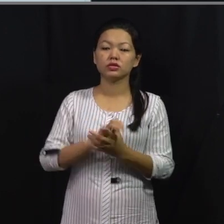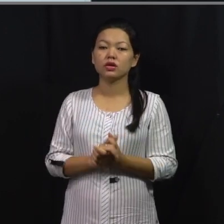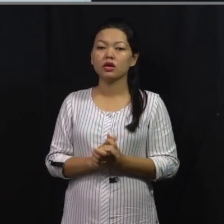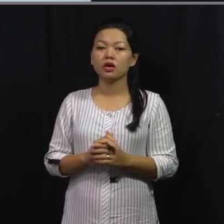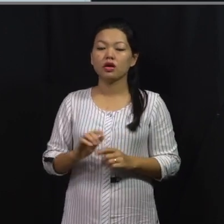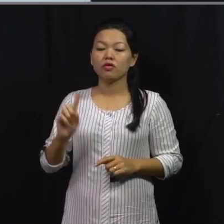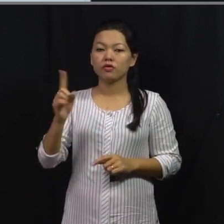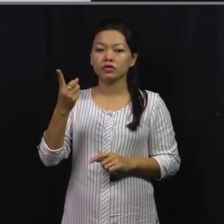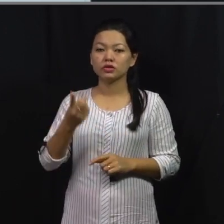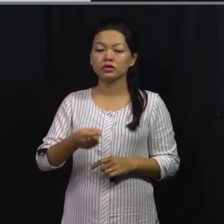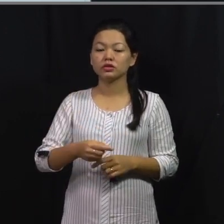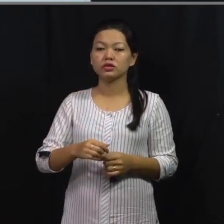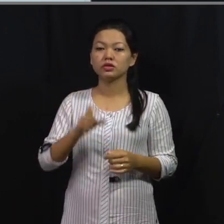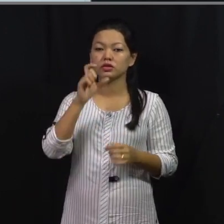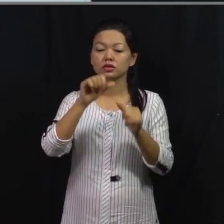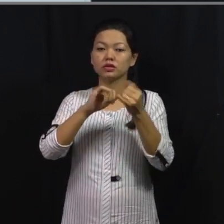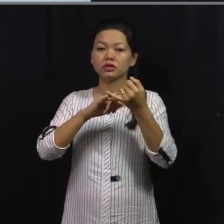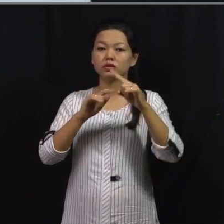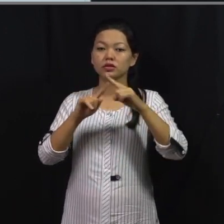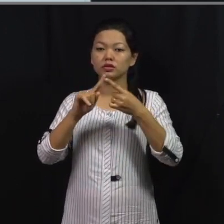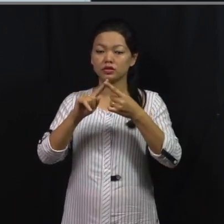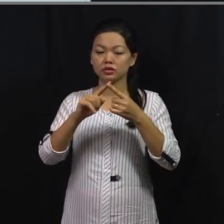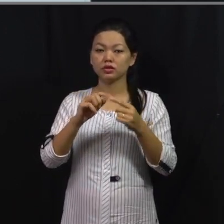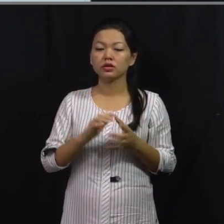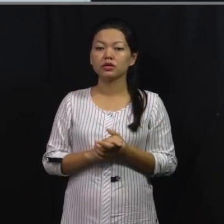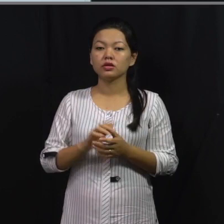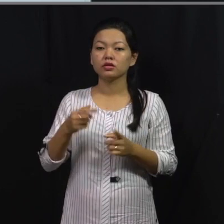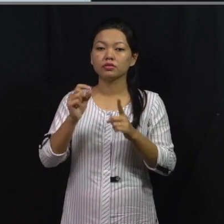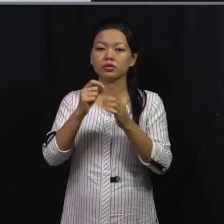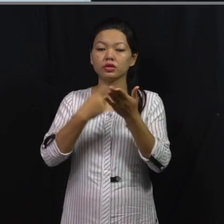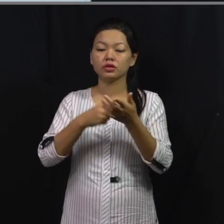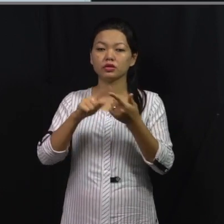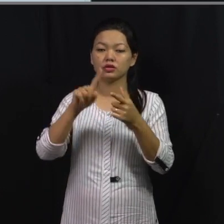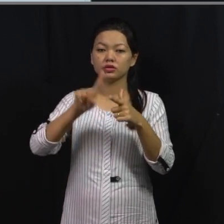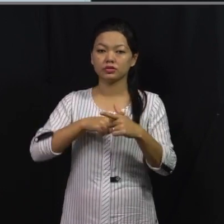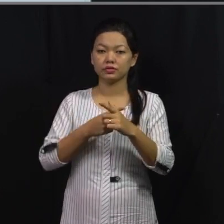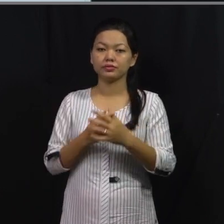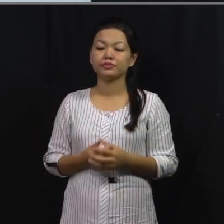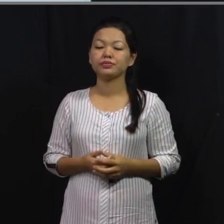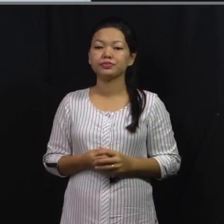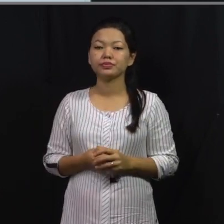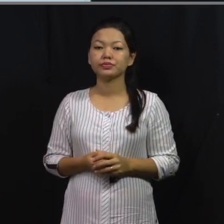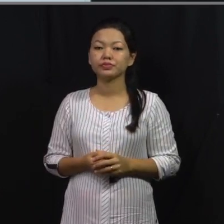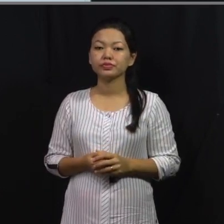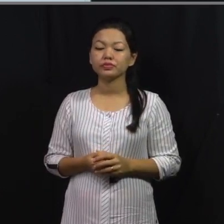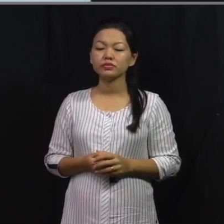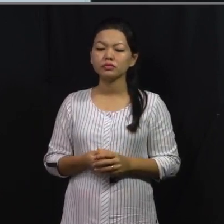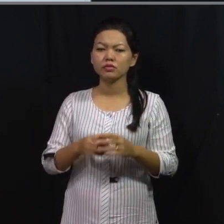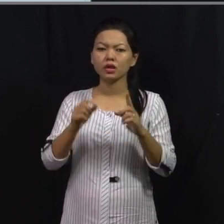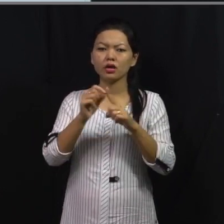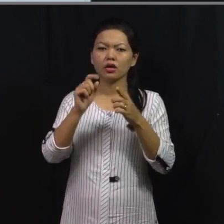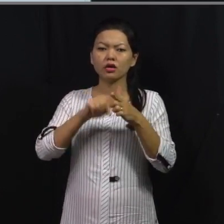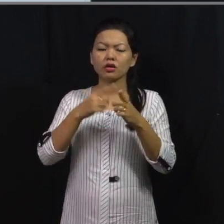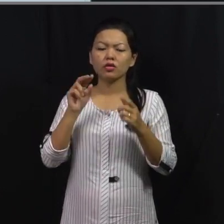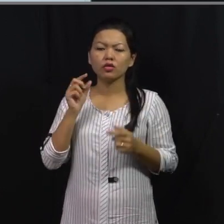caste prejudice, okay, caste prejudice. Now here prejudice in the sense that, okay, looking down or